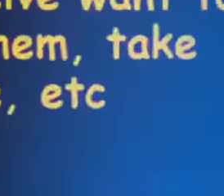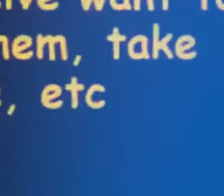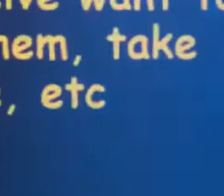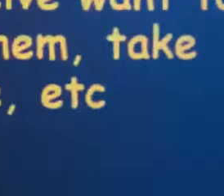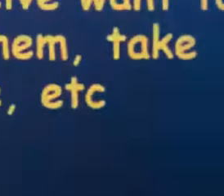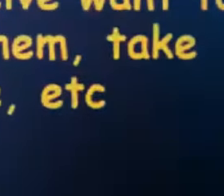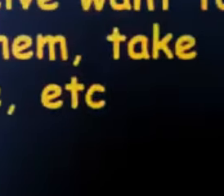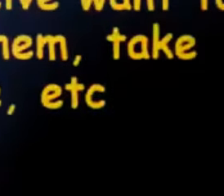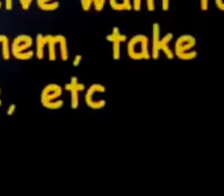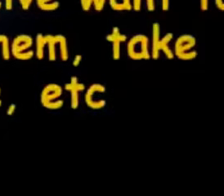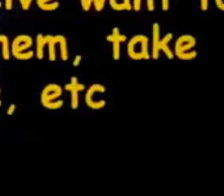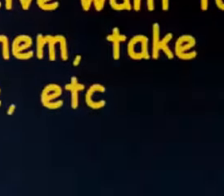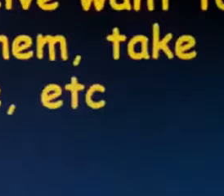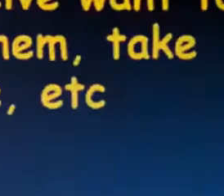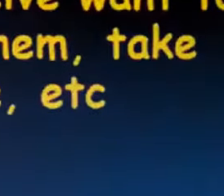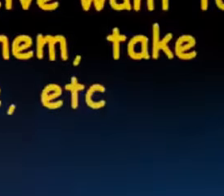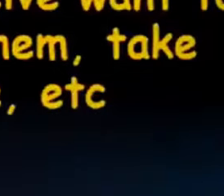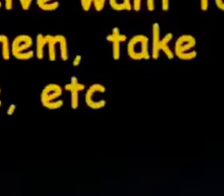was